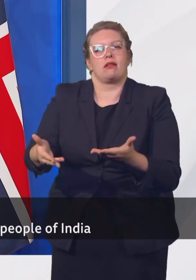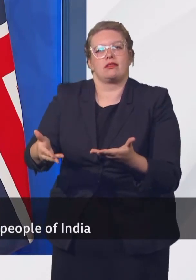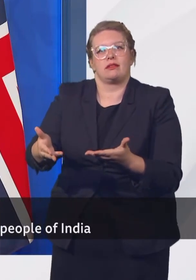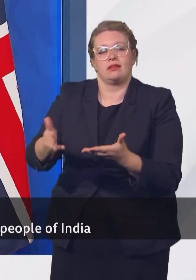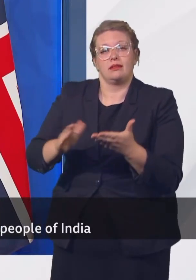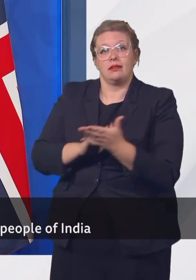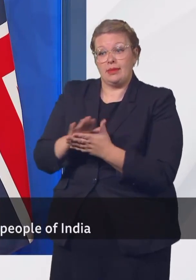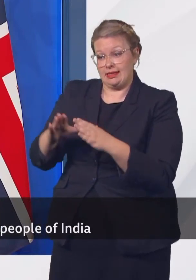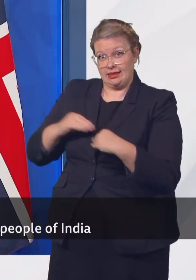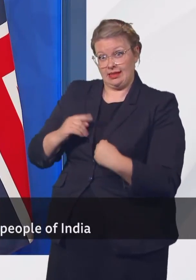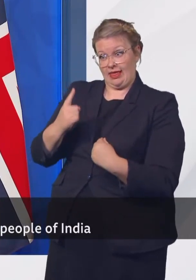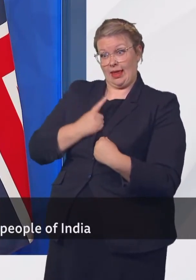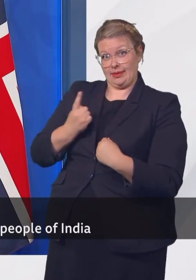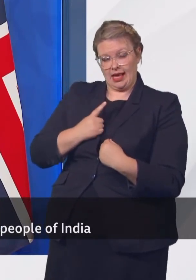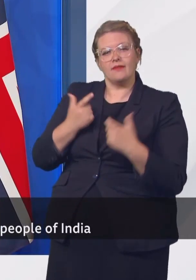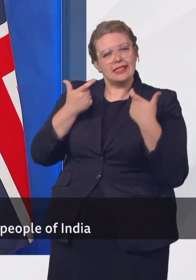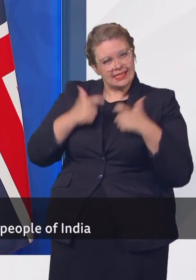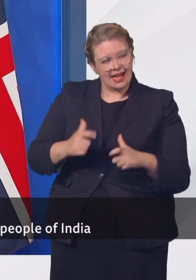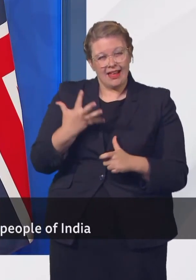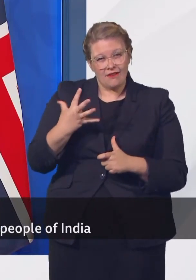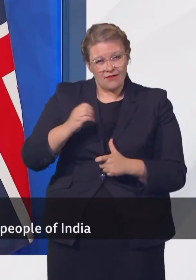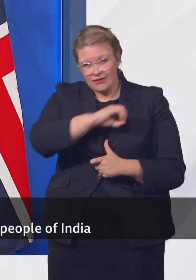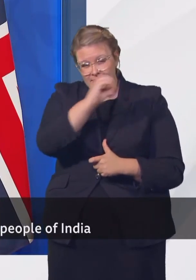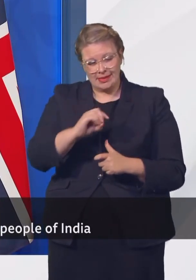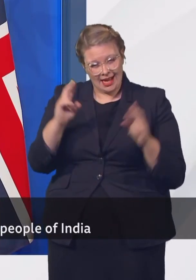pass on the disease to someone else in their household.